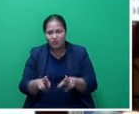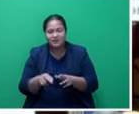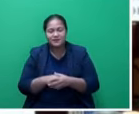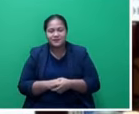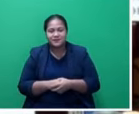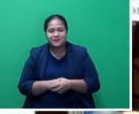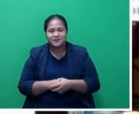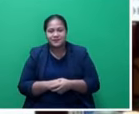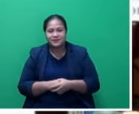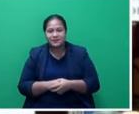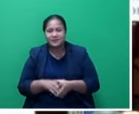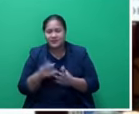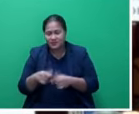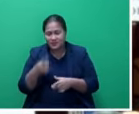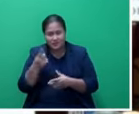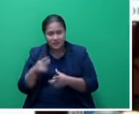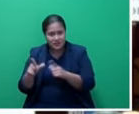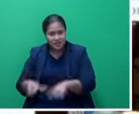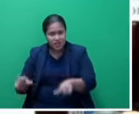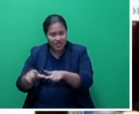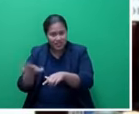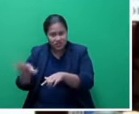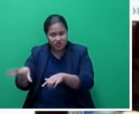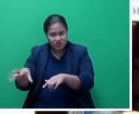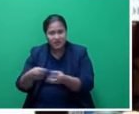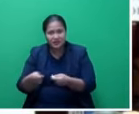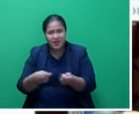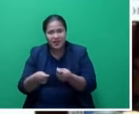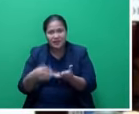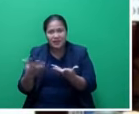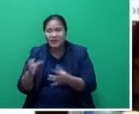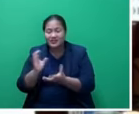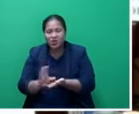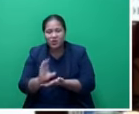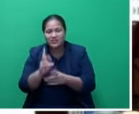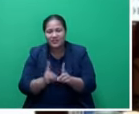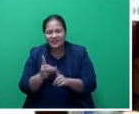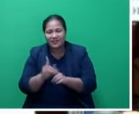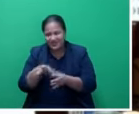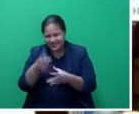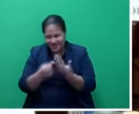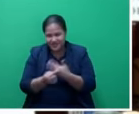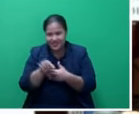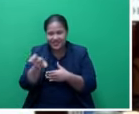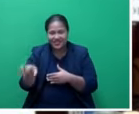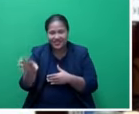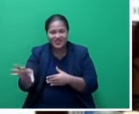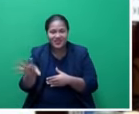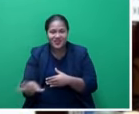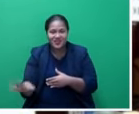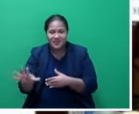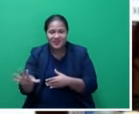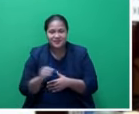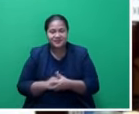note that the location of the market will complement the commercial development around that area. Mr. Speaker,